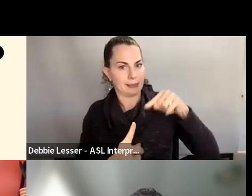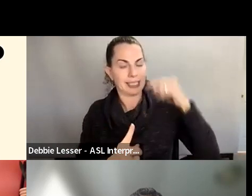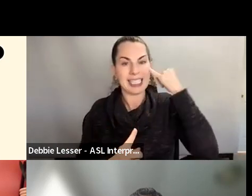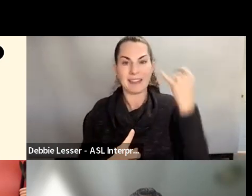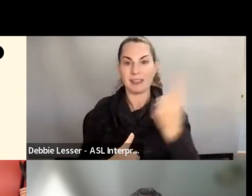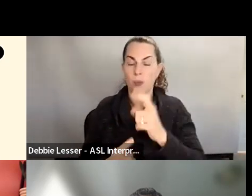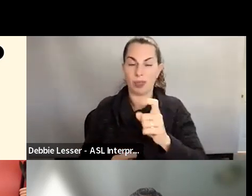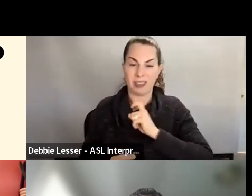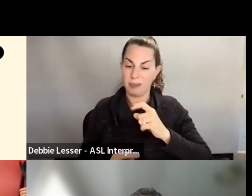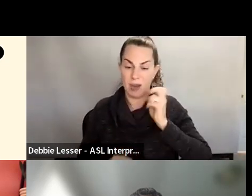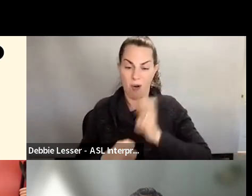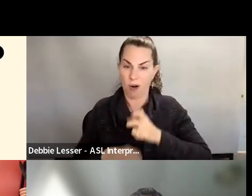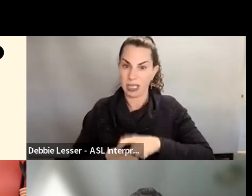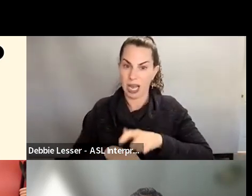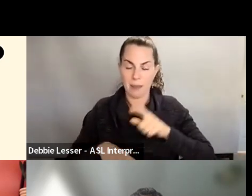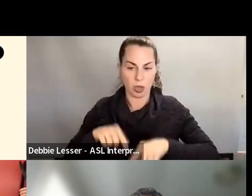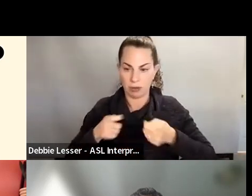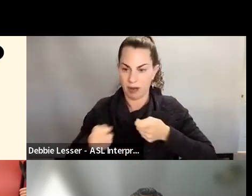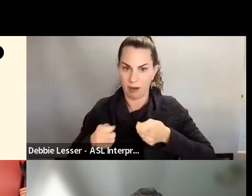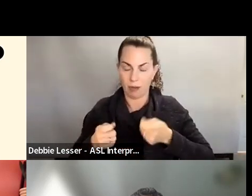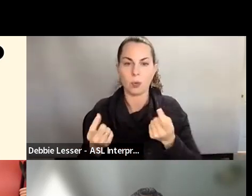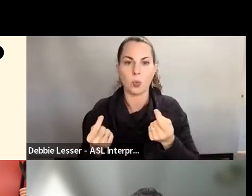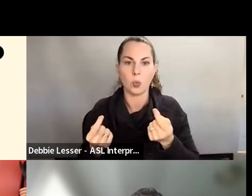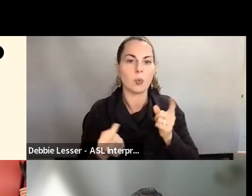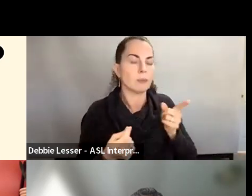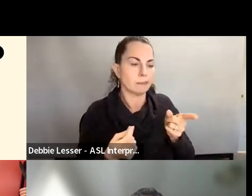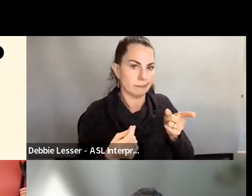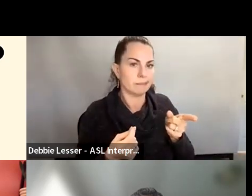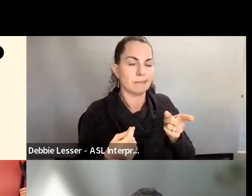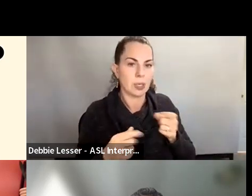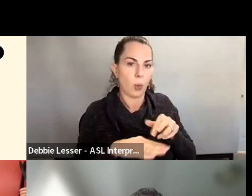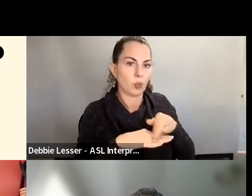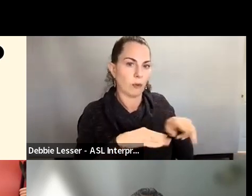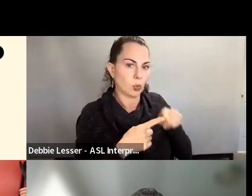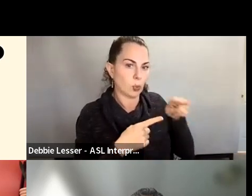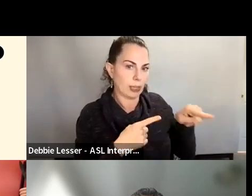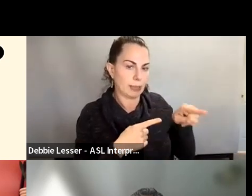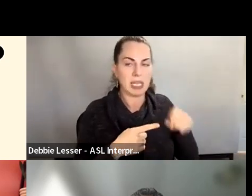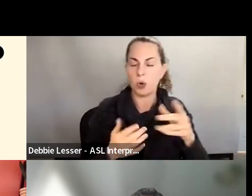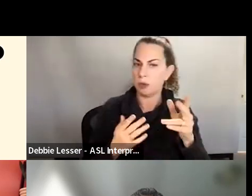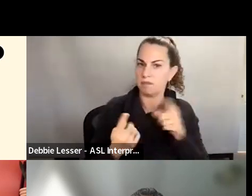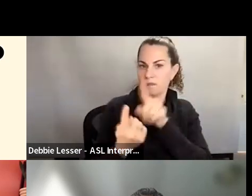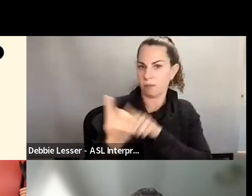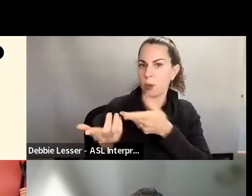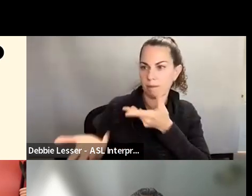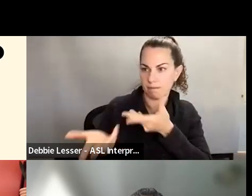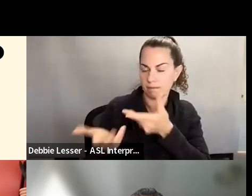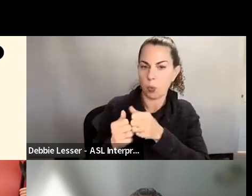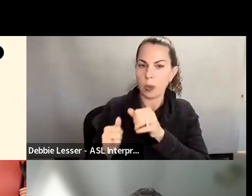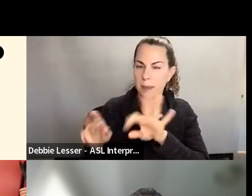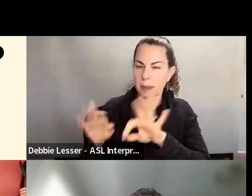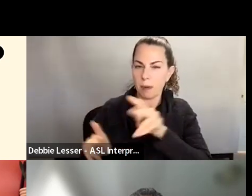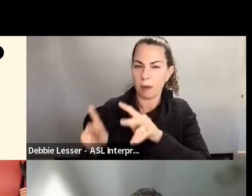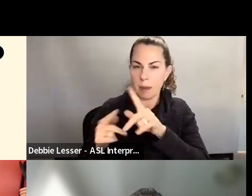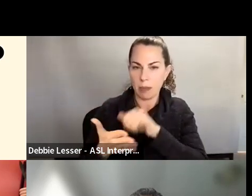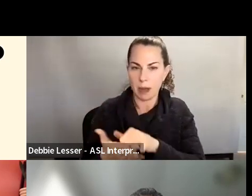super hard time, one that I couldn't handle, he wanted them referred to him. And he would have that one-on-one with folks.